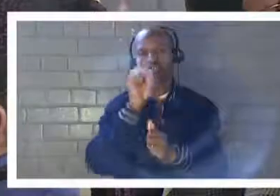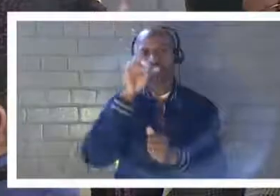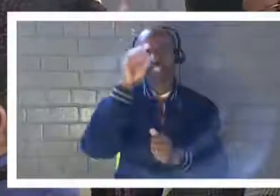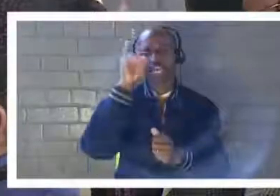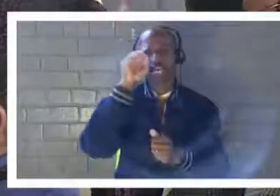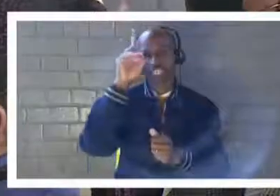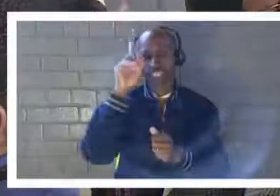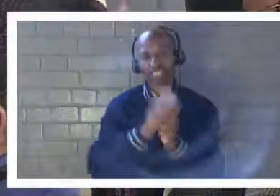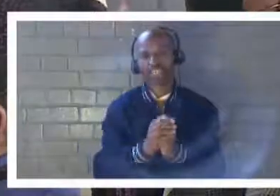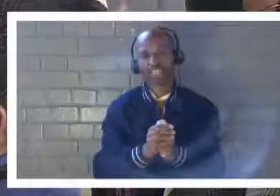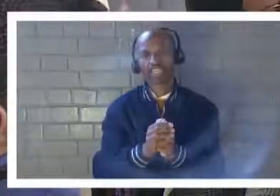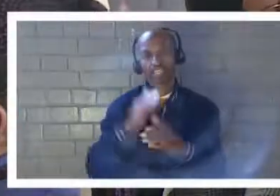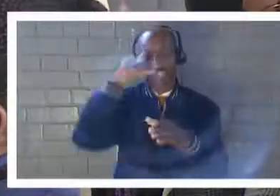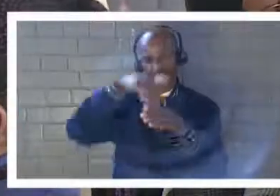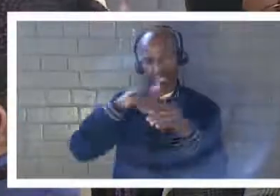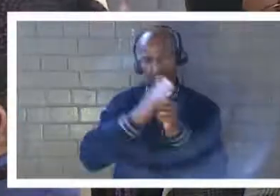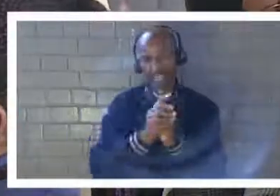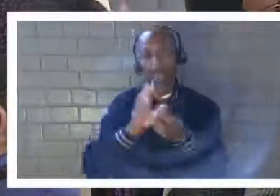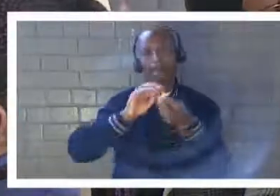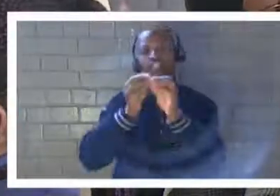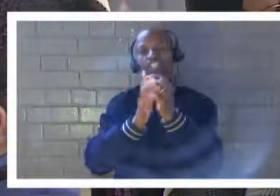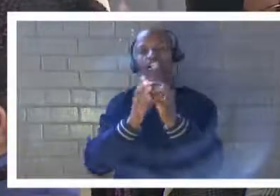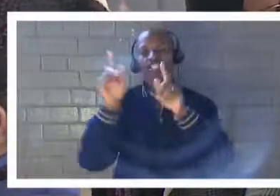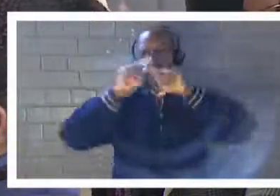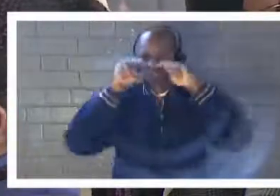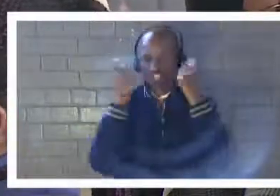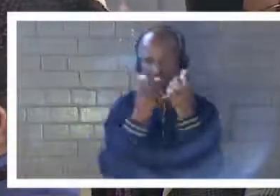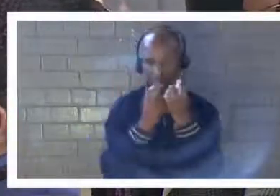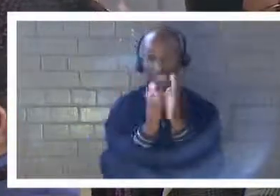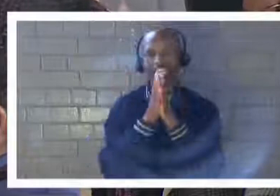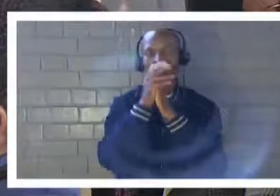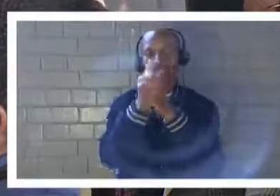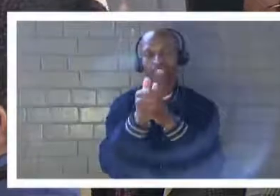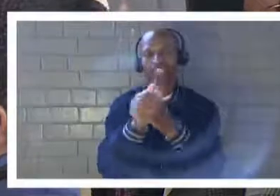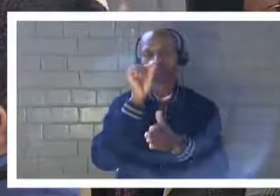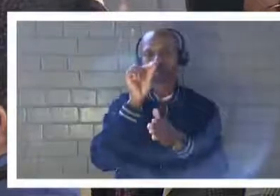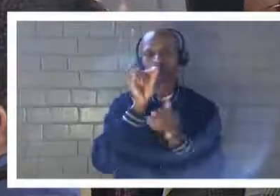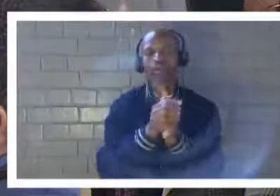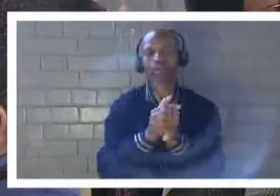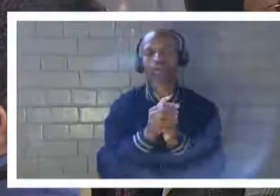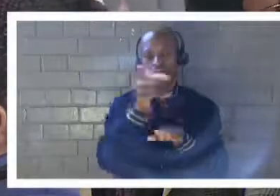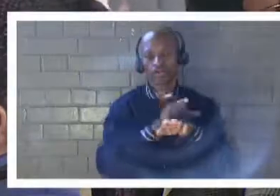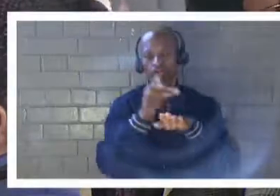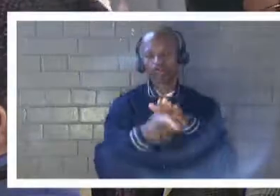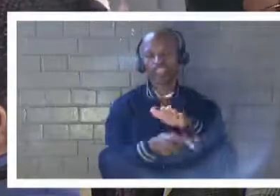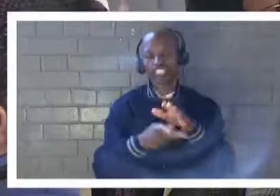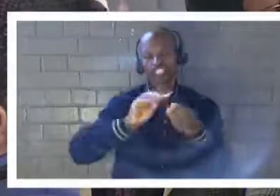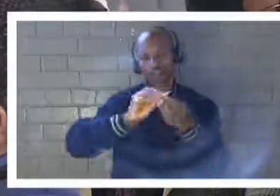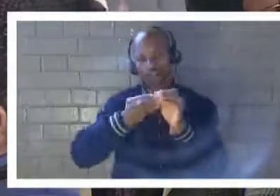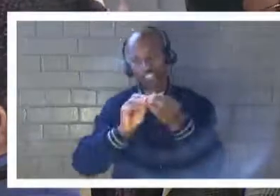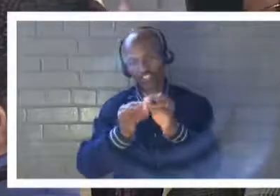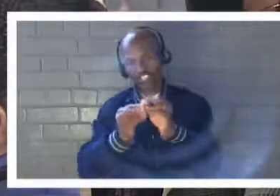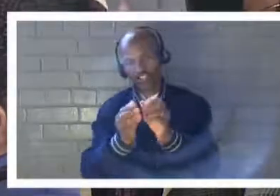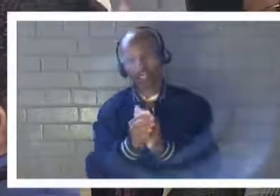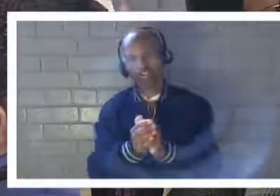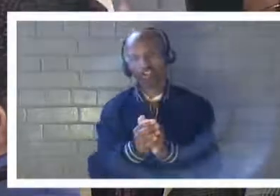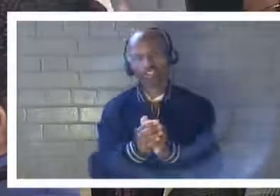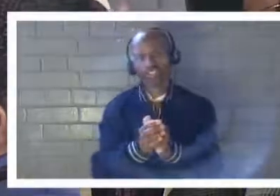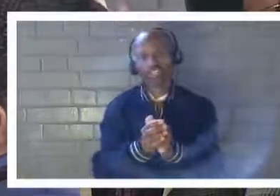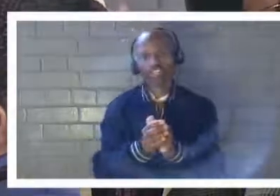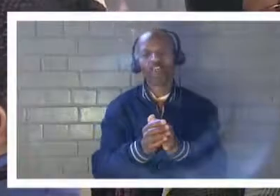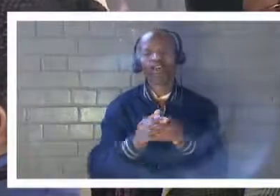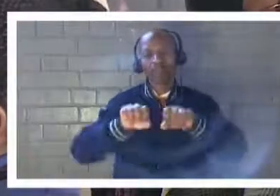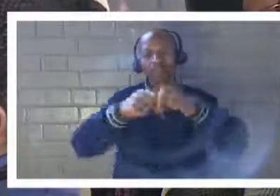internal maintenance team, as well as running those smaller projects, small works projects, the repairs of broken glass